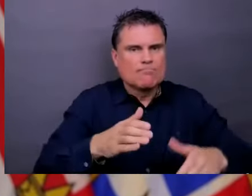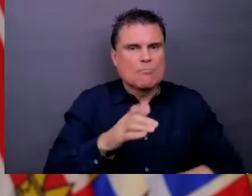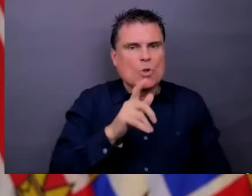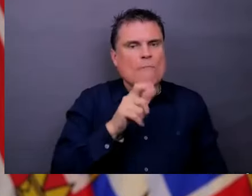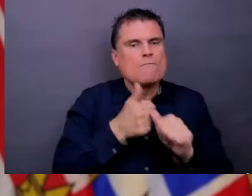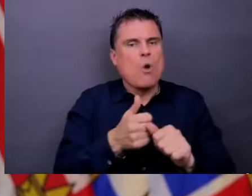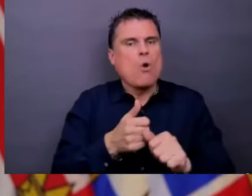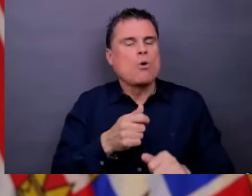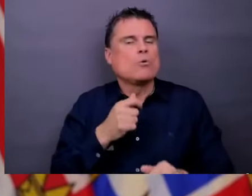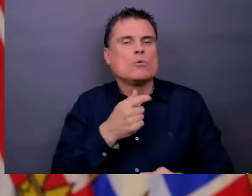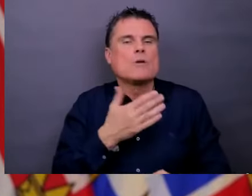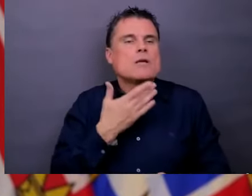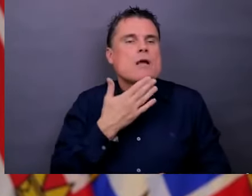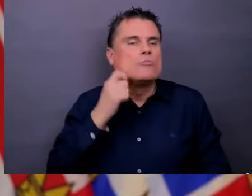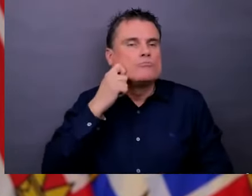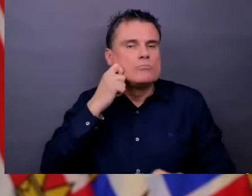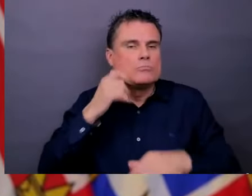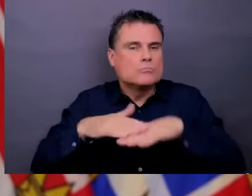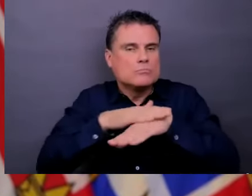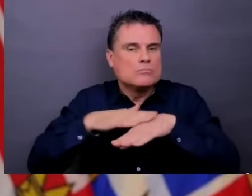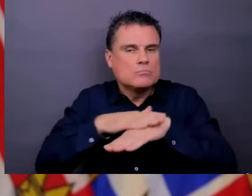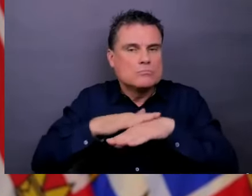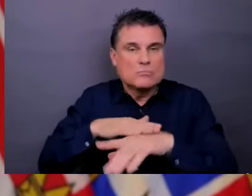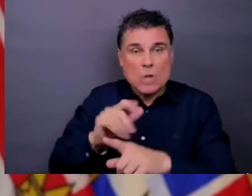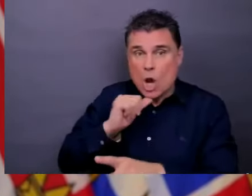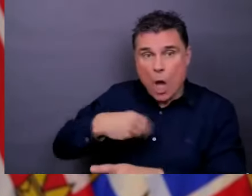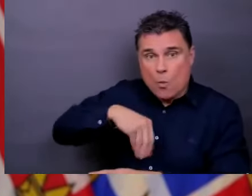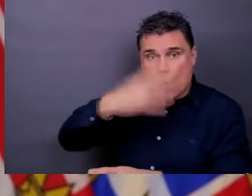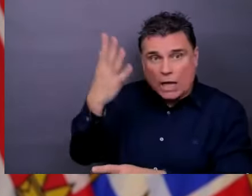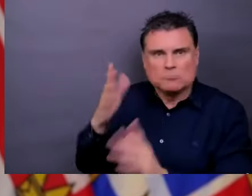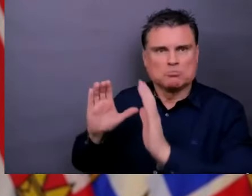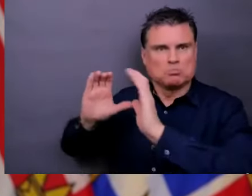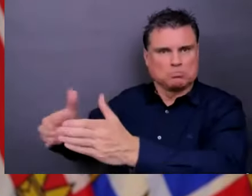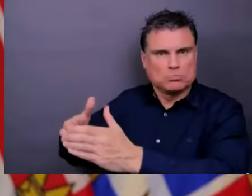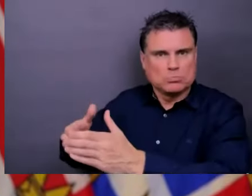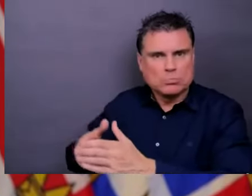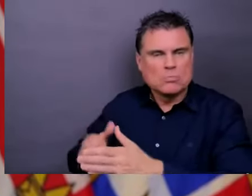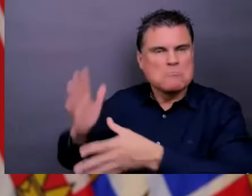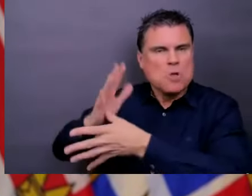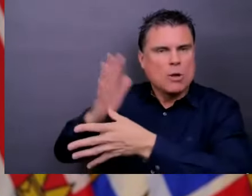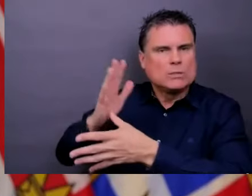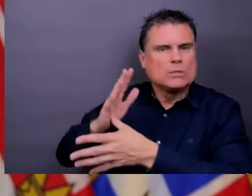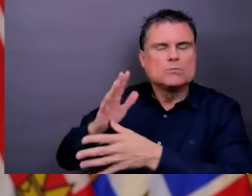It's challenging, of course, but we'll be continuing to monitor that carefully.